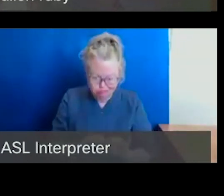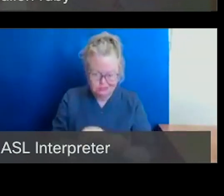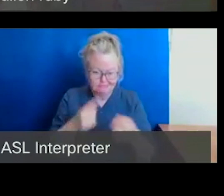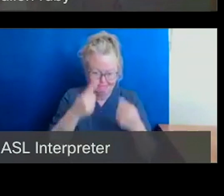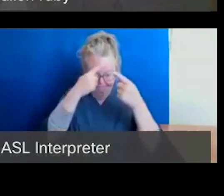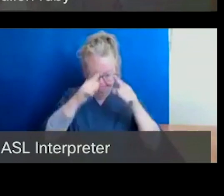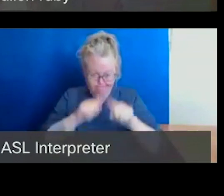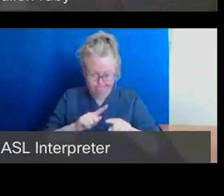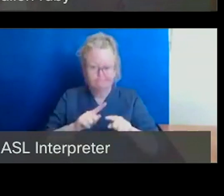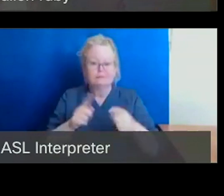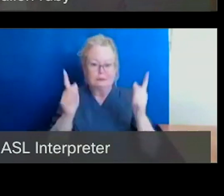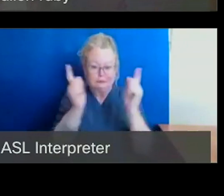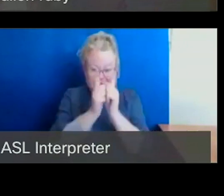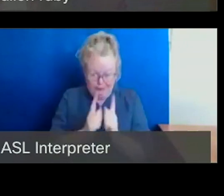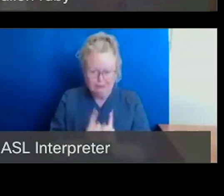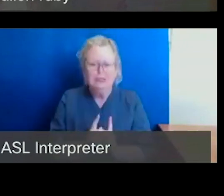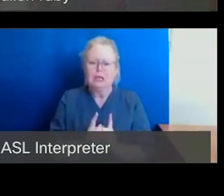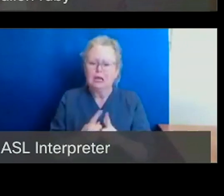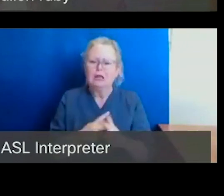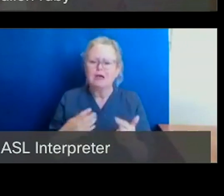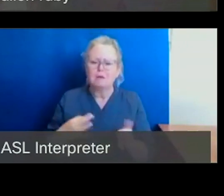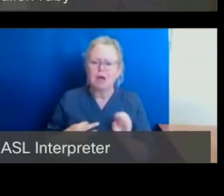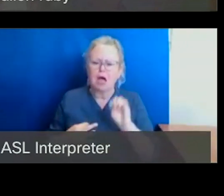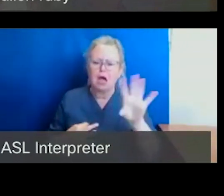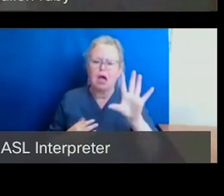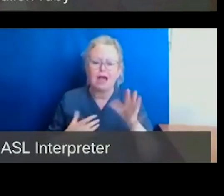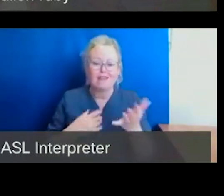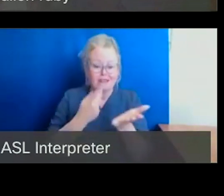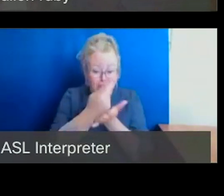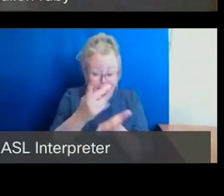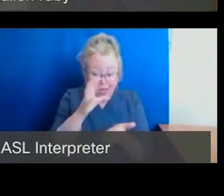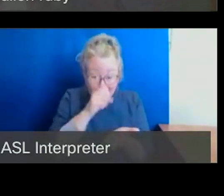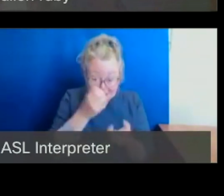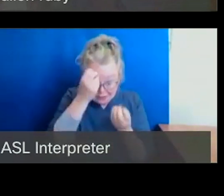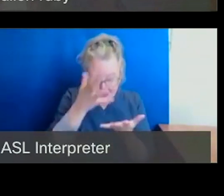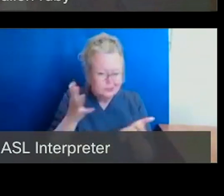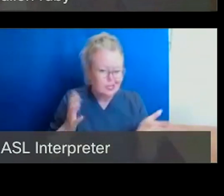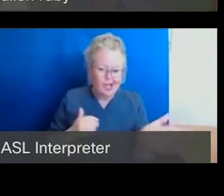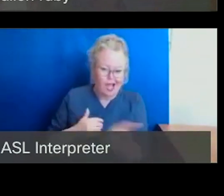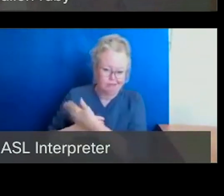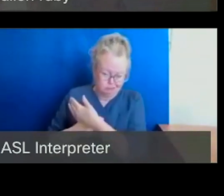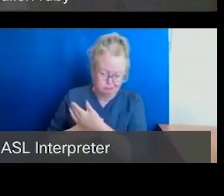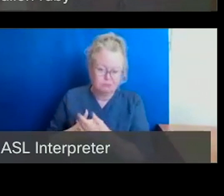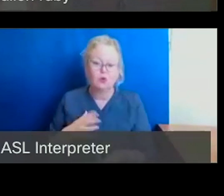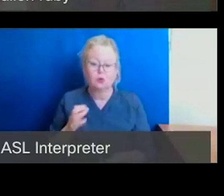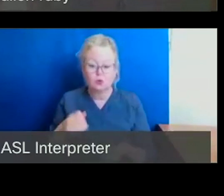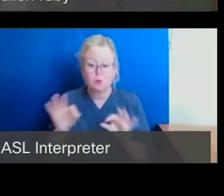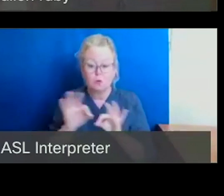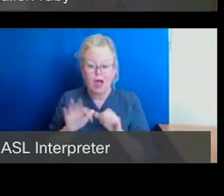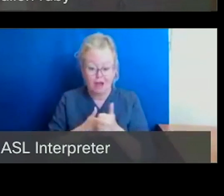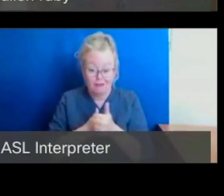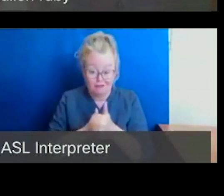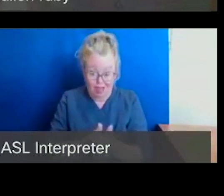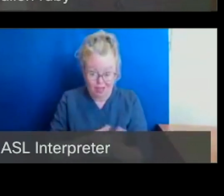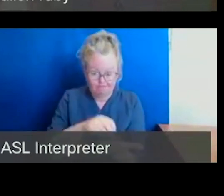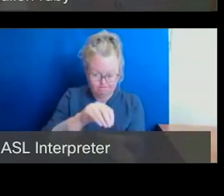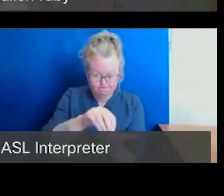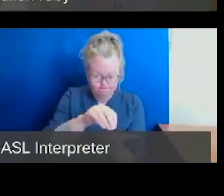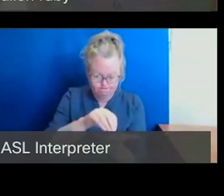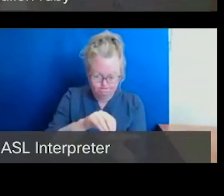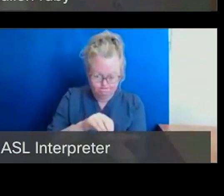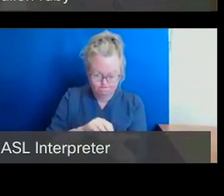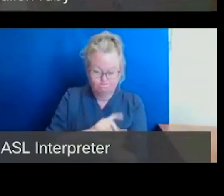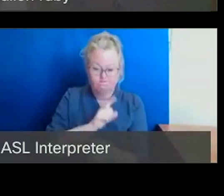are familiar with the requirements and recommendations for writing your application. And the submission guide will make you familiar with